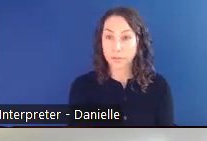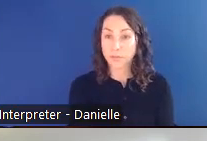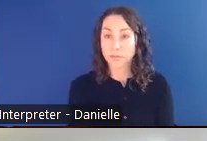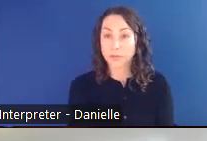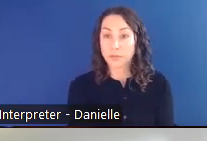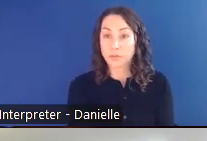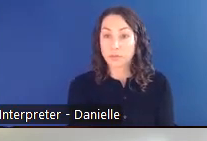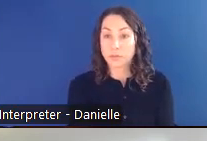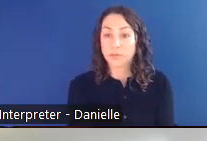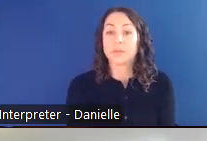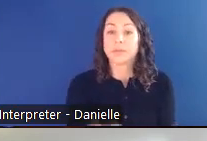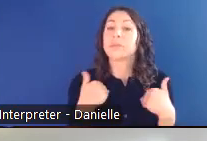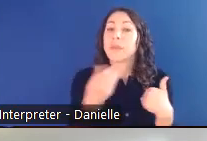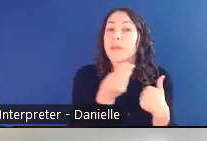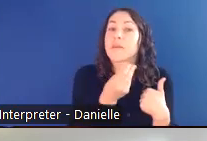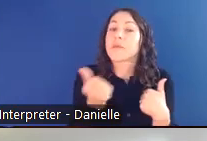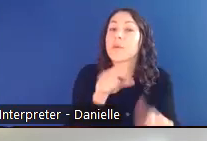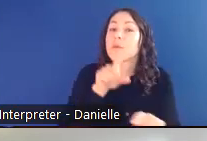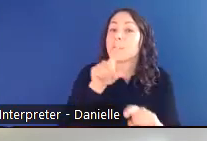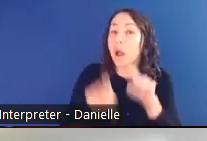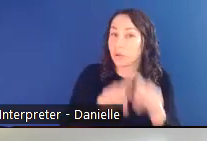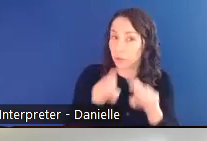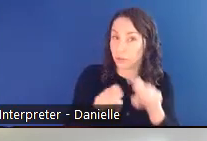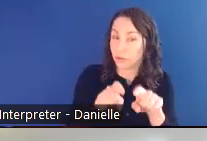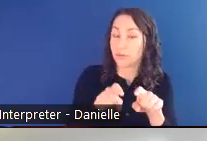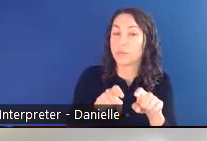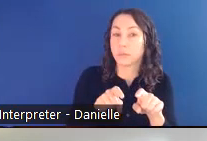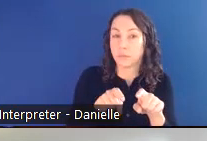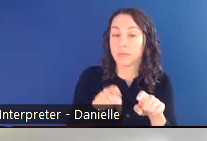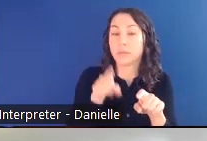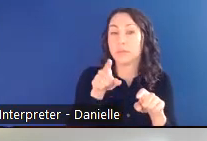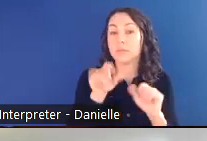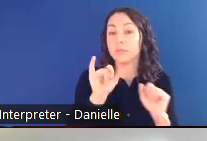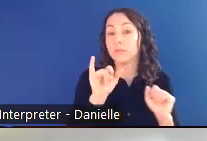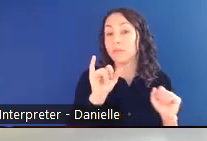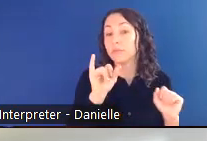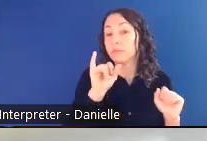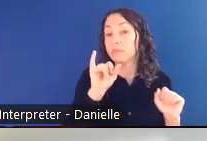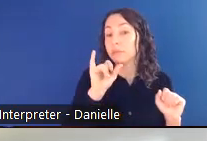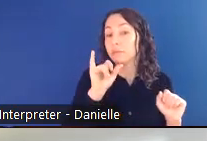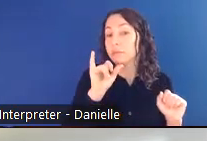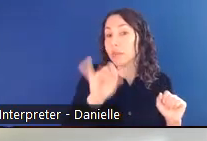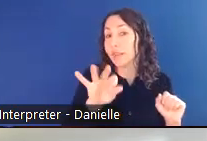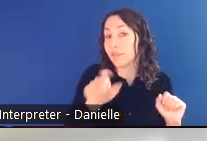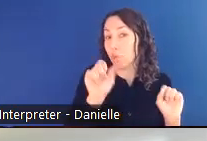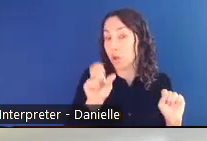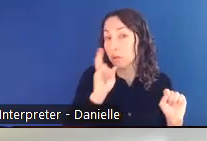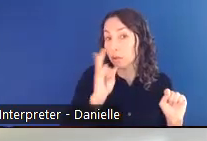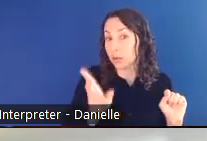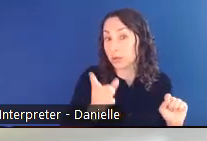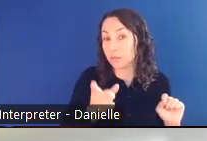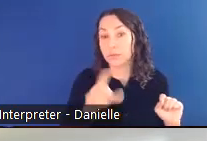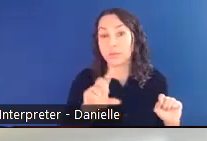Roxanne and Dan, there's a couple questions in the Q&A that you guys could answer live if you are able to. So I see,